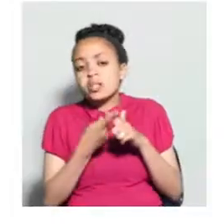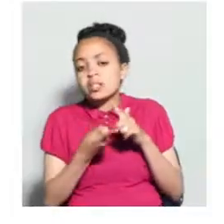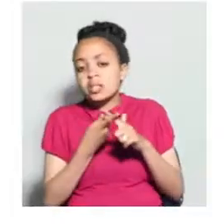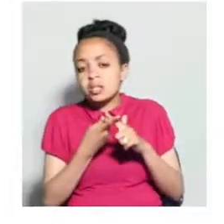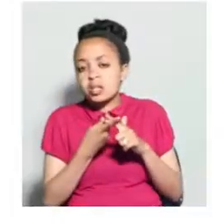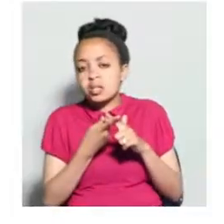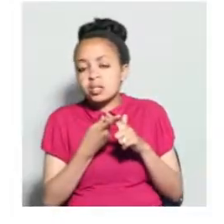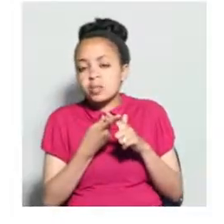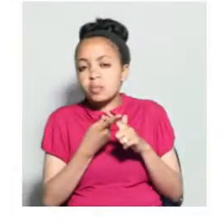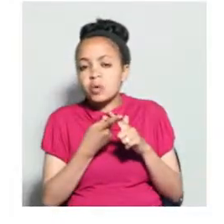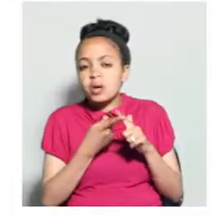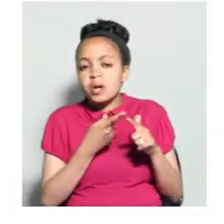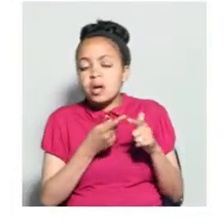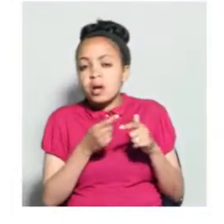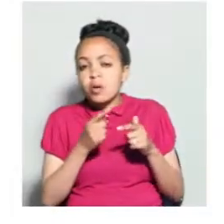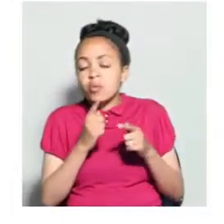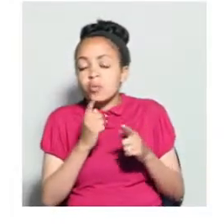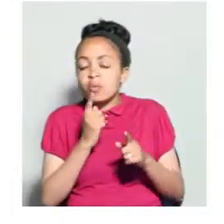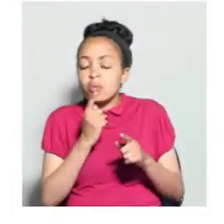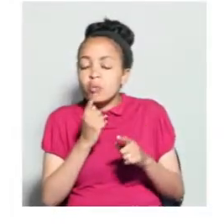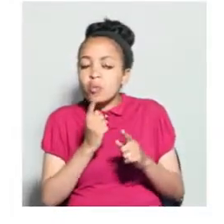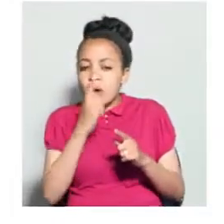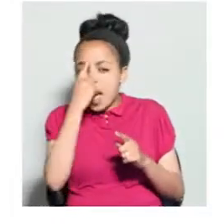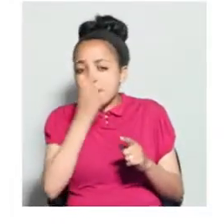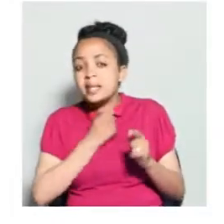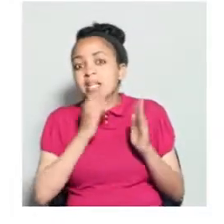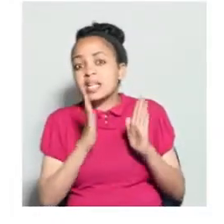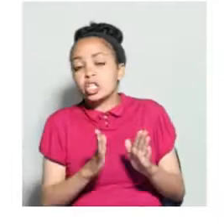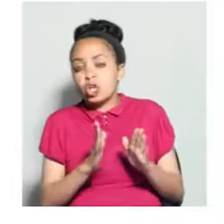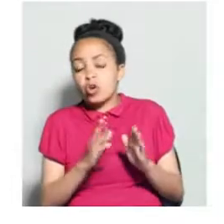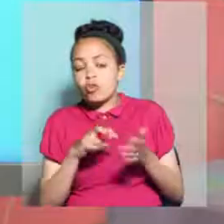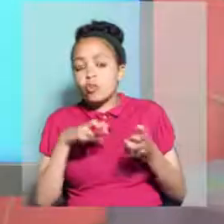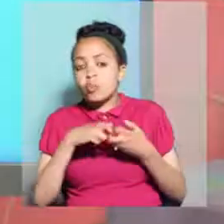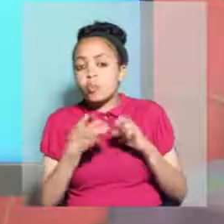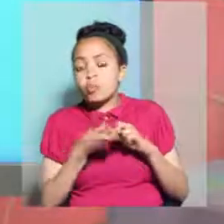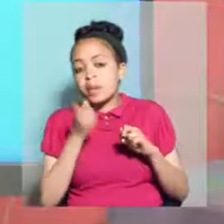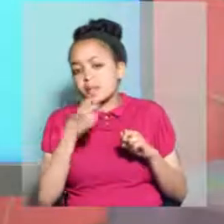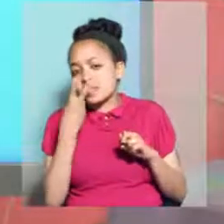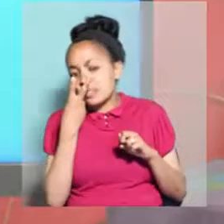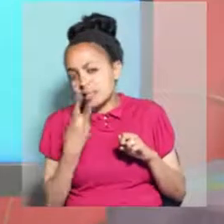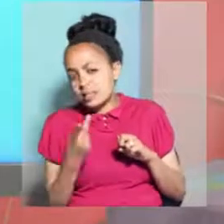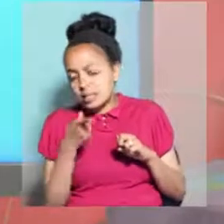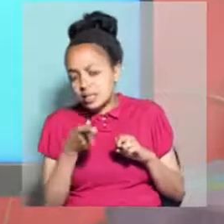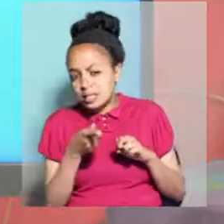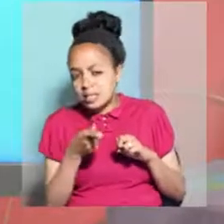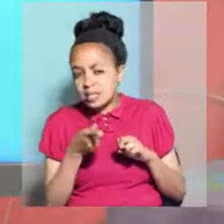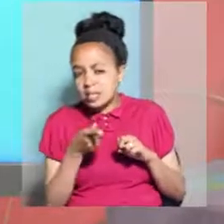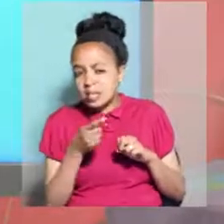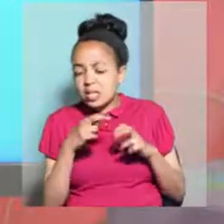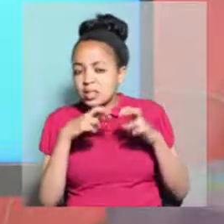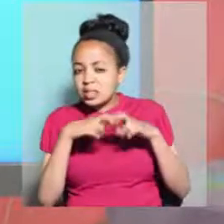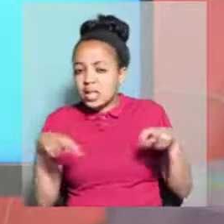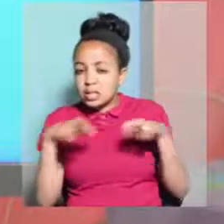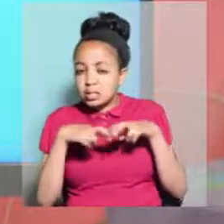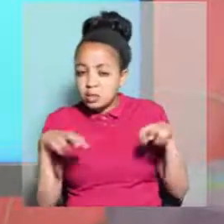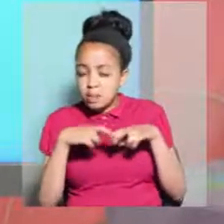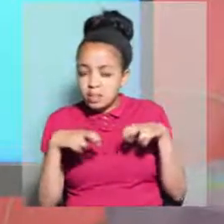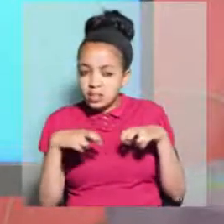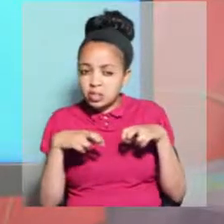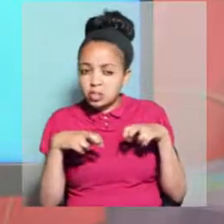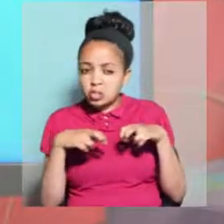reliability of the problem must be seen here. When you say here, is it the experimentation